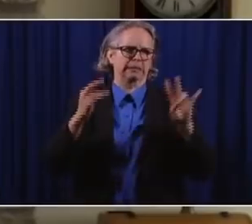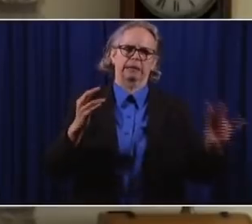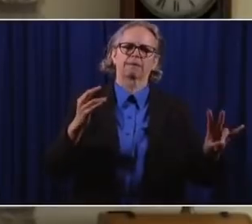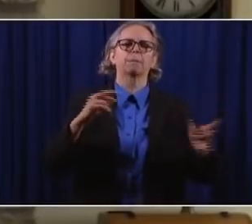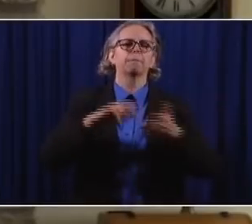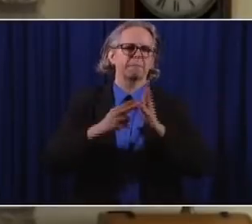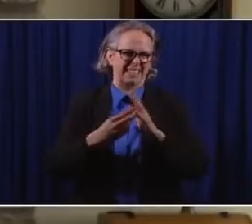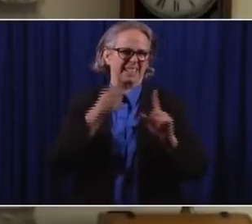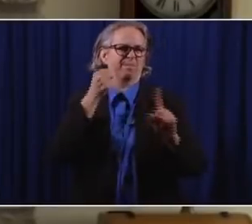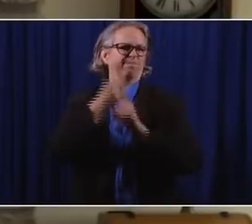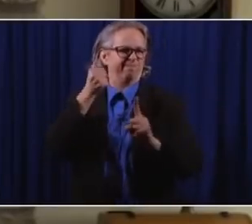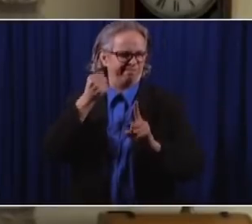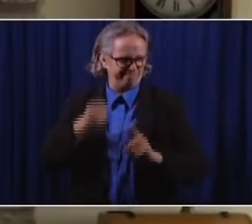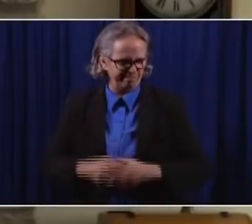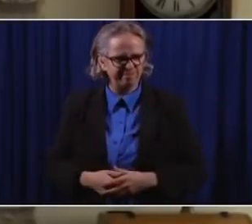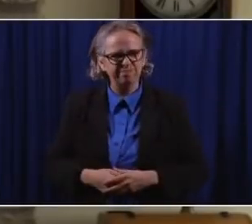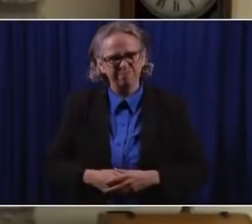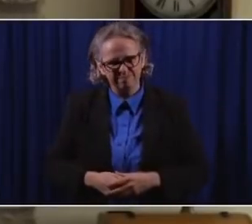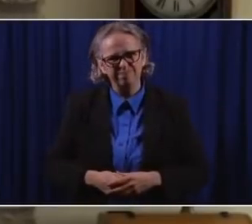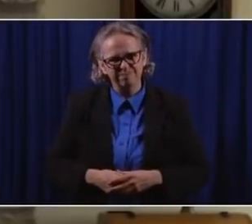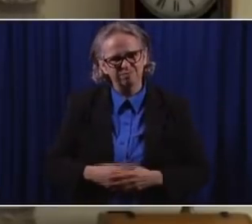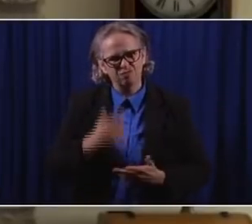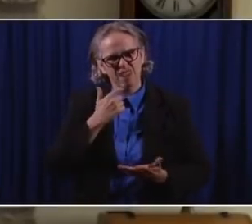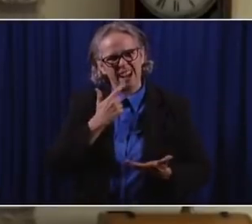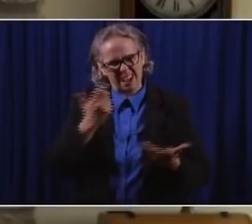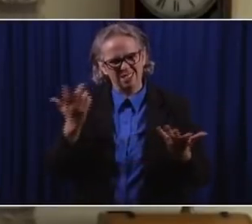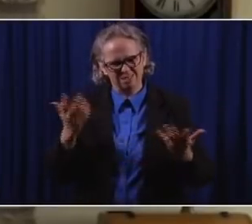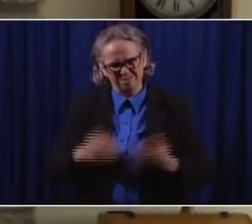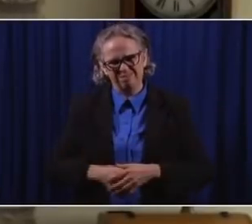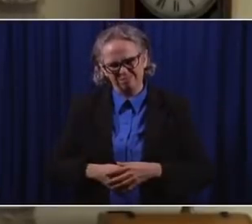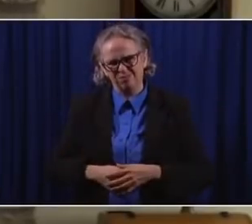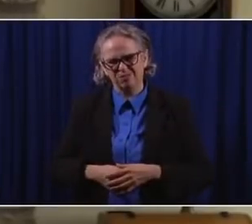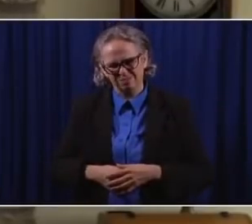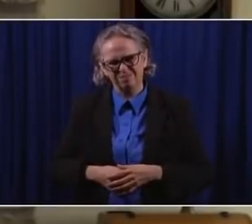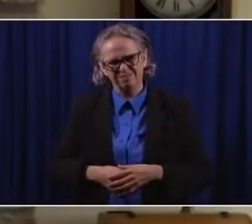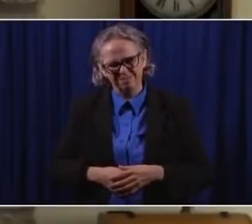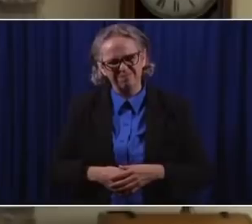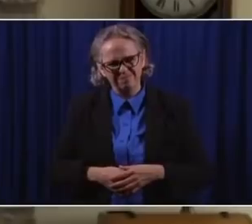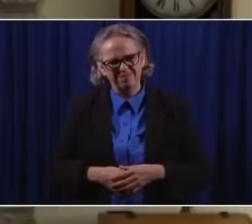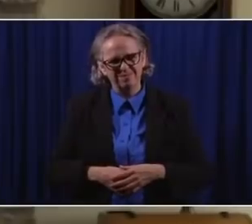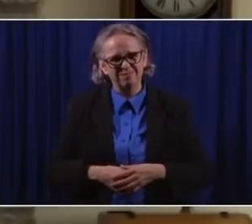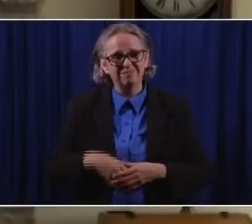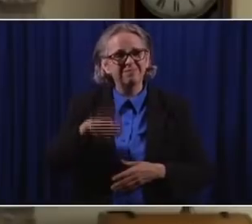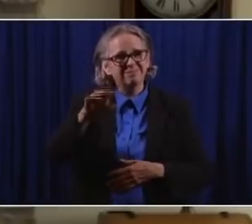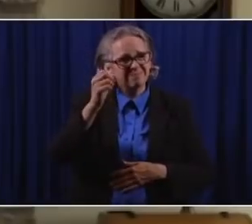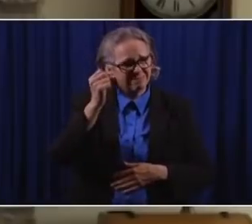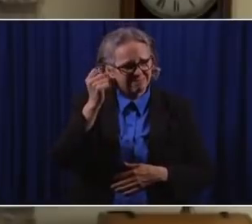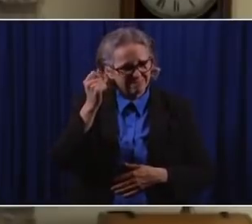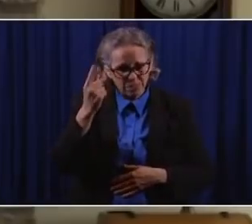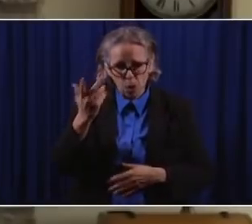480 cases since the beginning of the pandemic, just to put that in perspective. The county also is seeing a